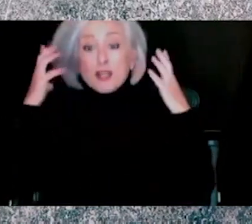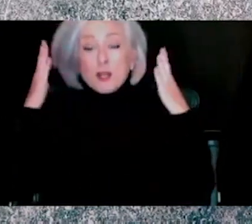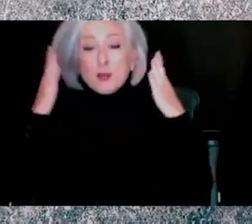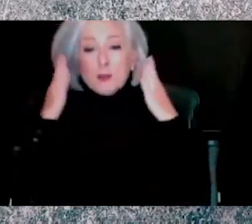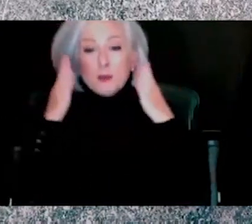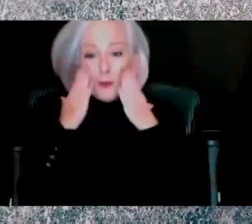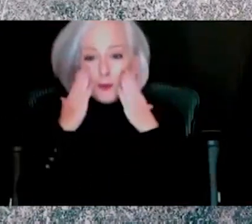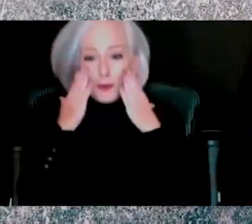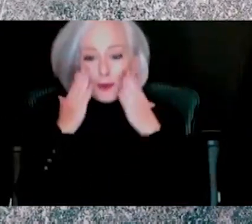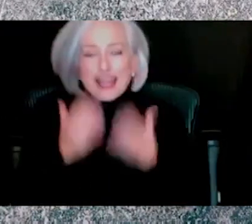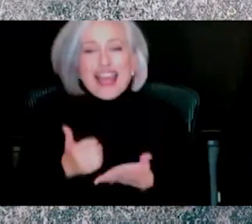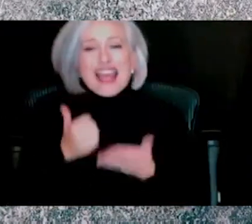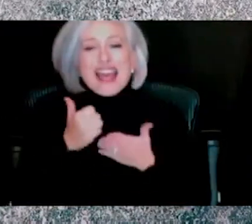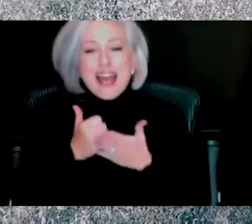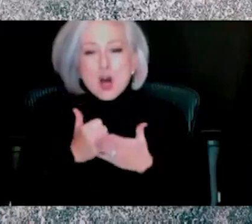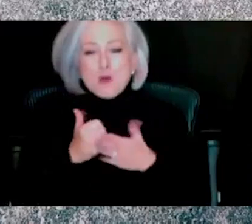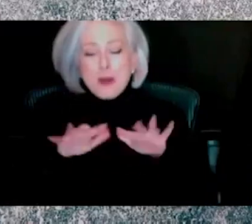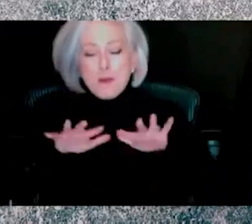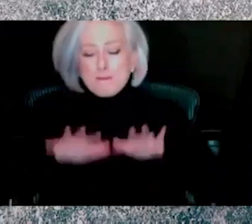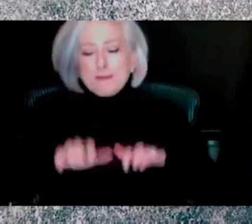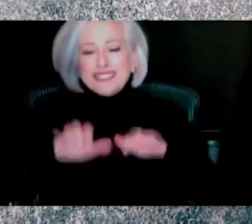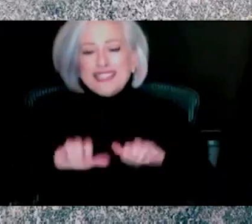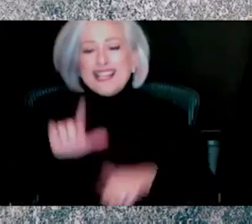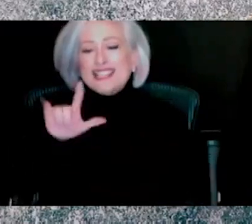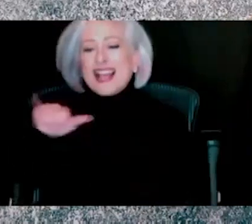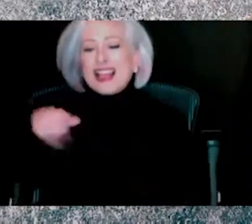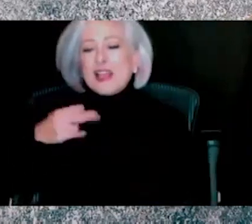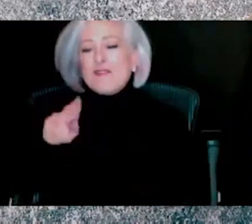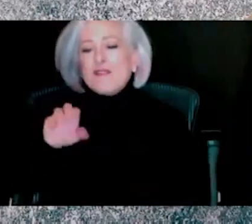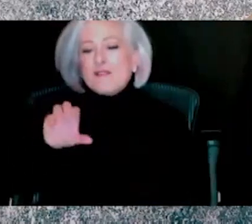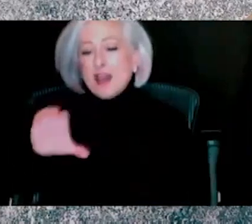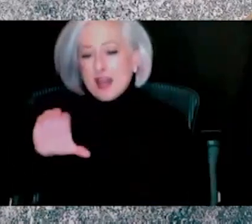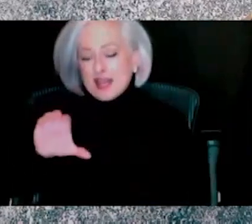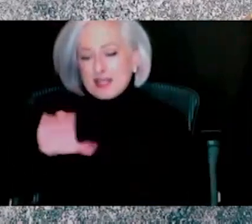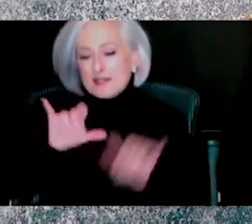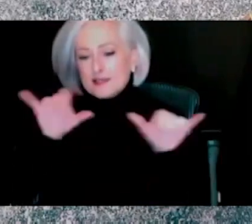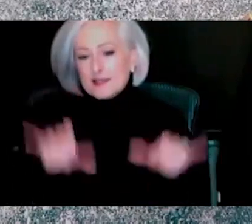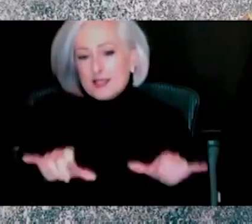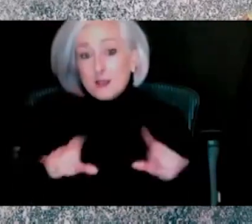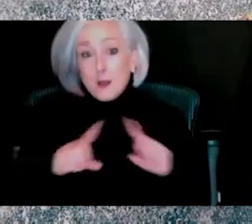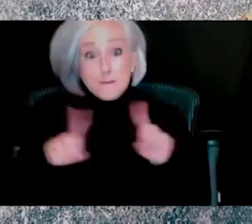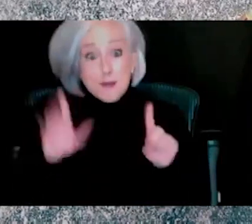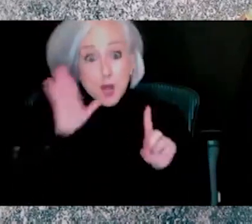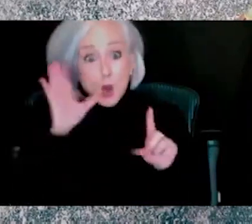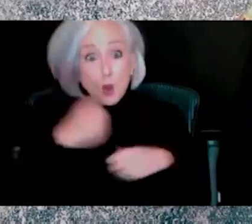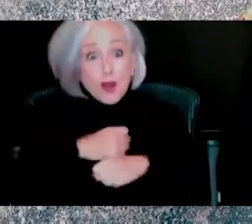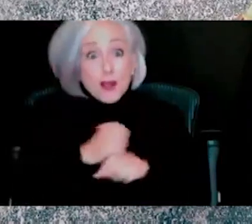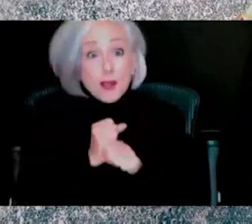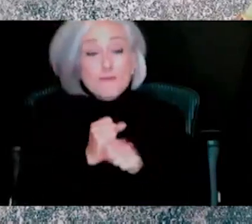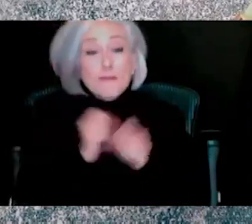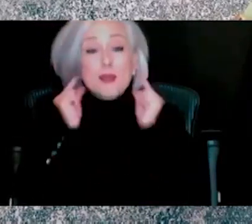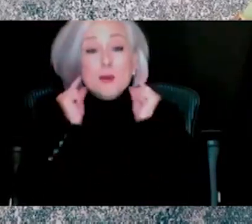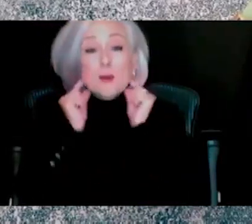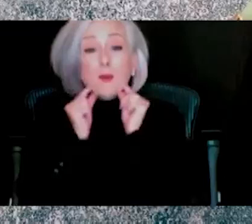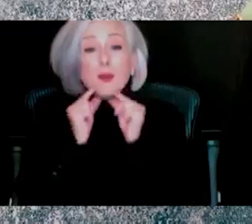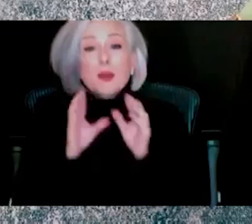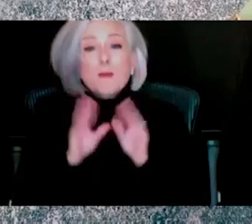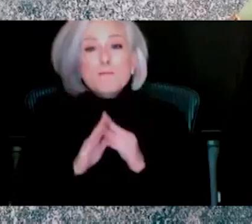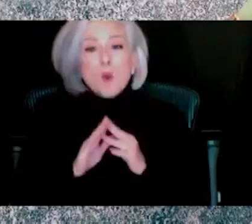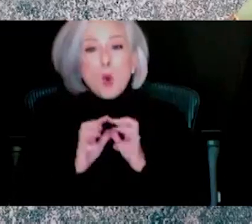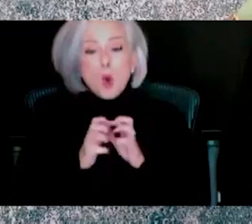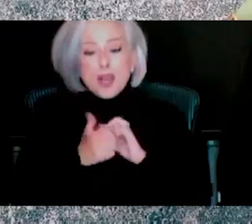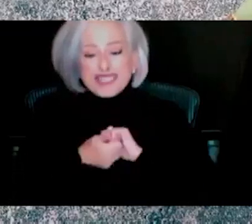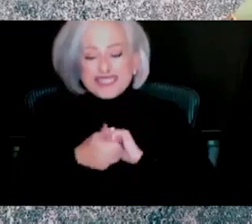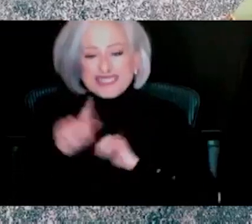your lymphatics. However, it's not going to give you a jawline or a neck lift. I mean, there's no way